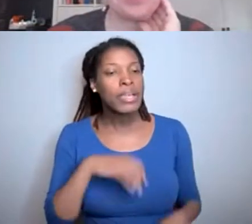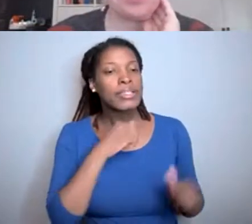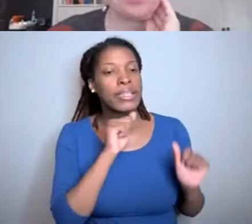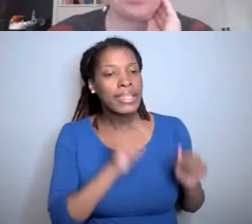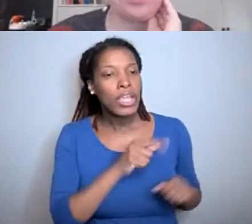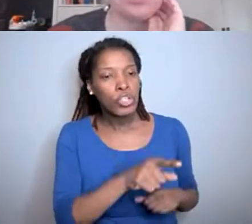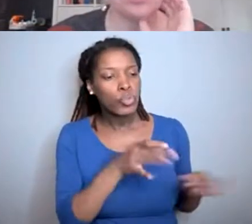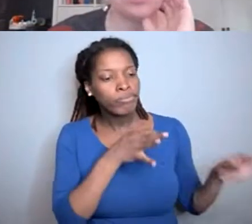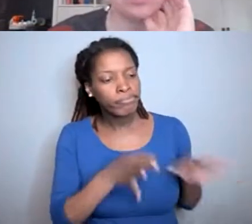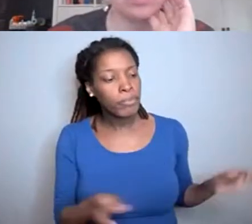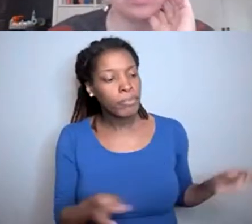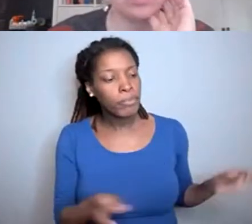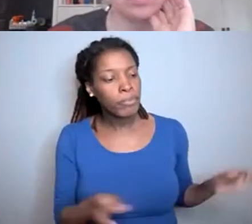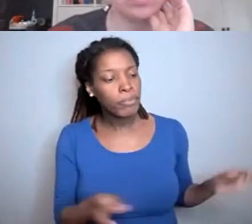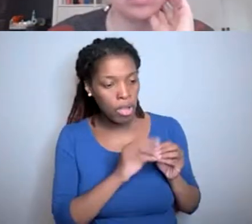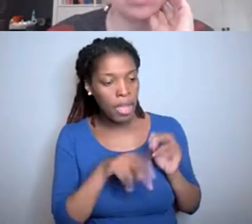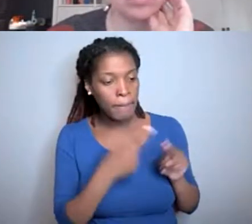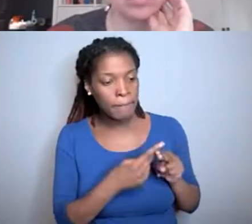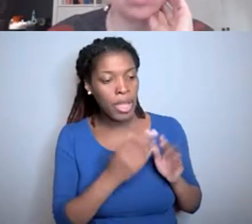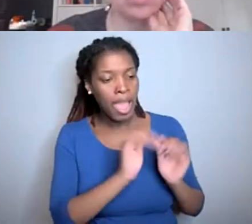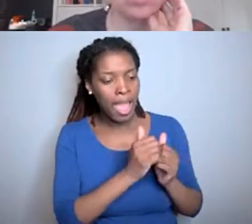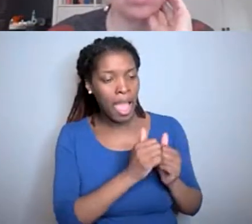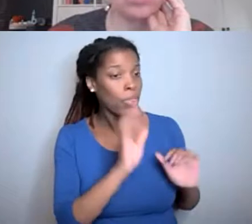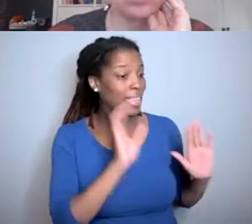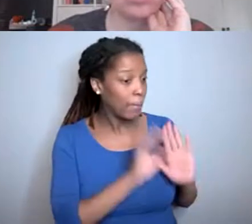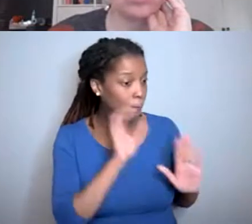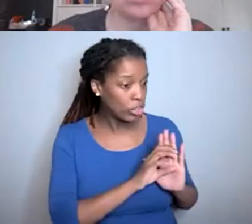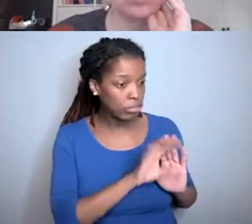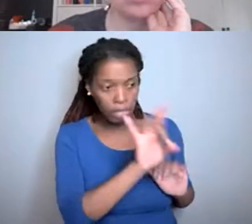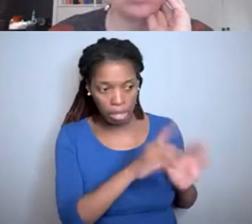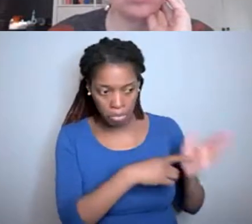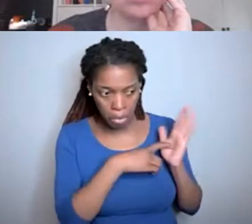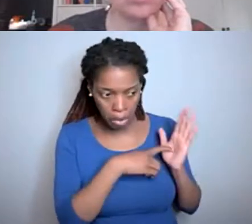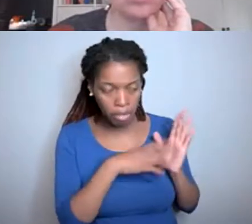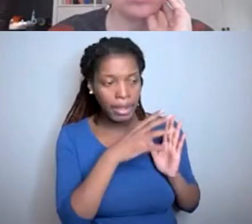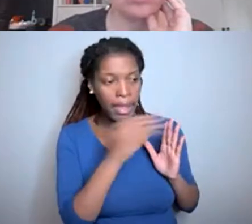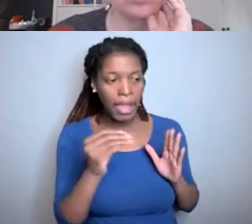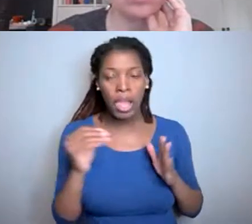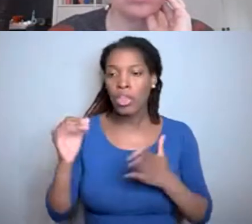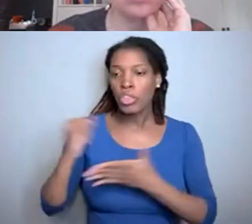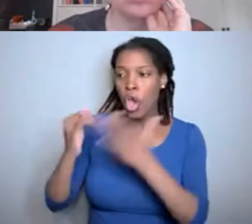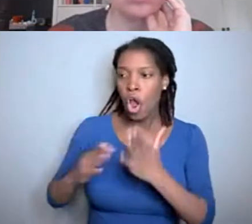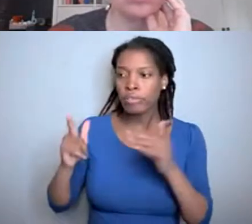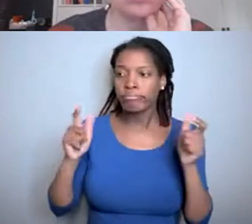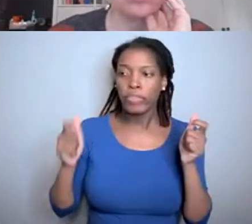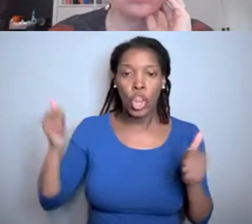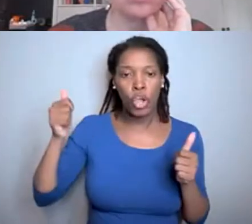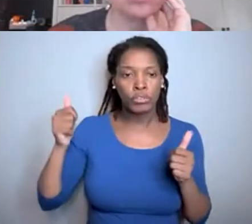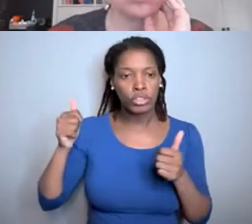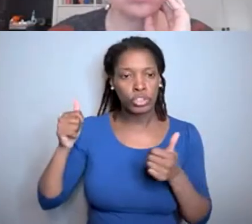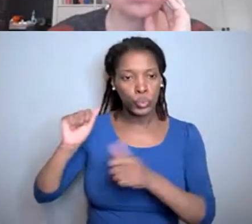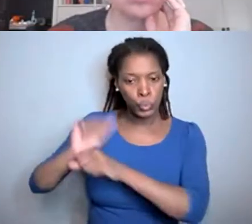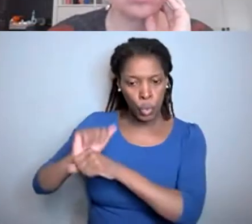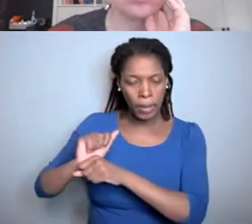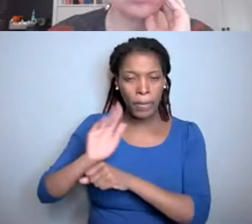provide provided in the application and the artist larger body of work would be considered for example if the images